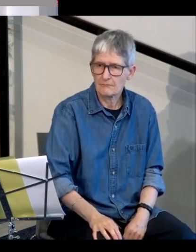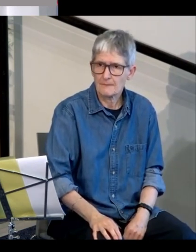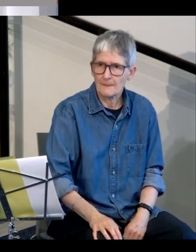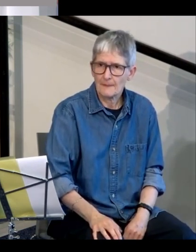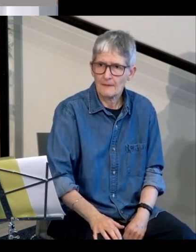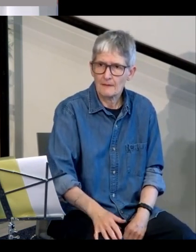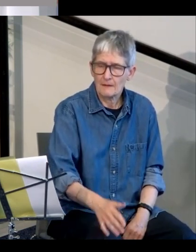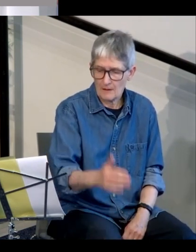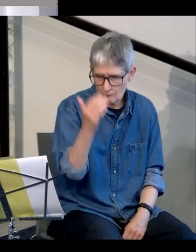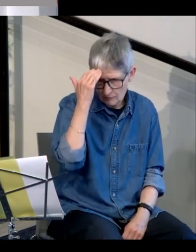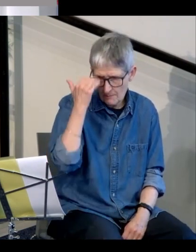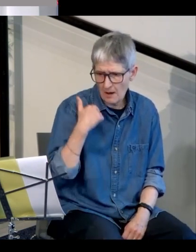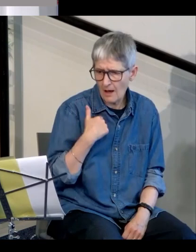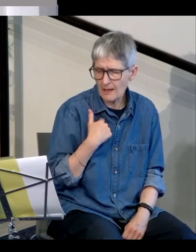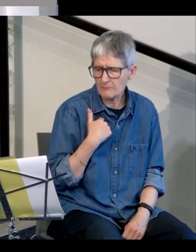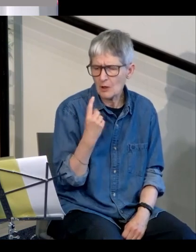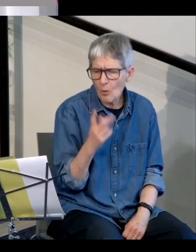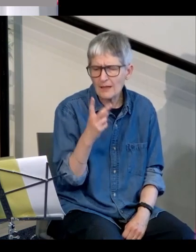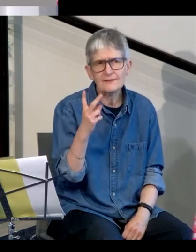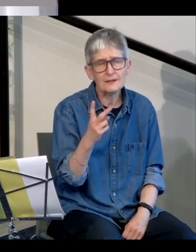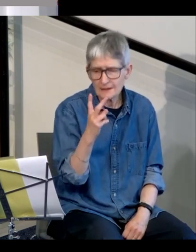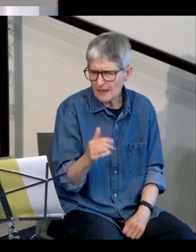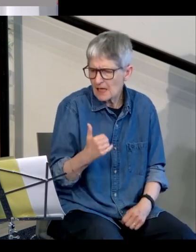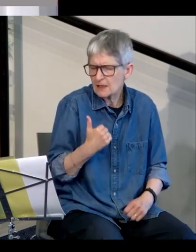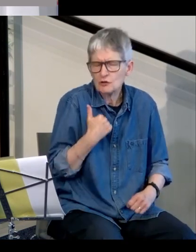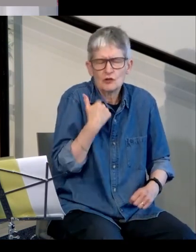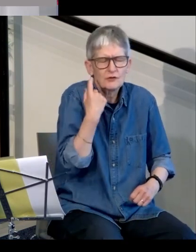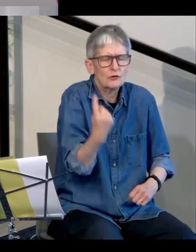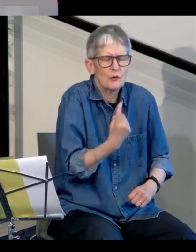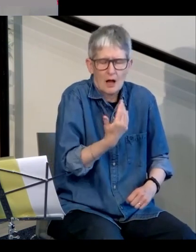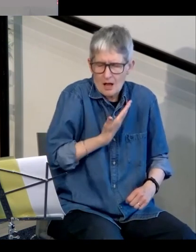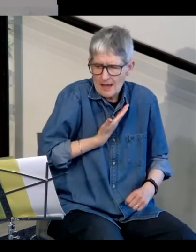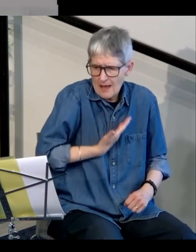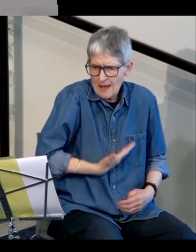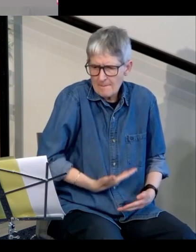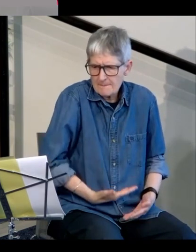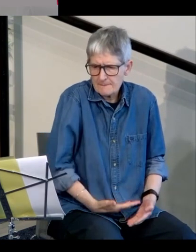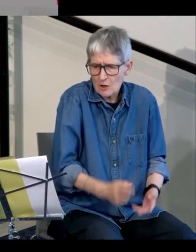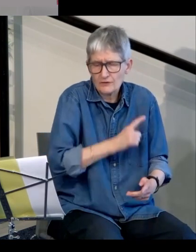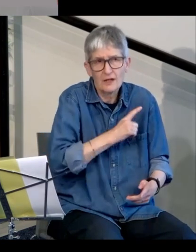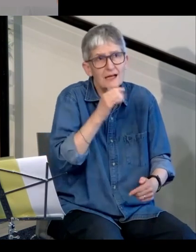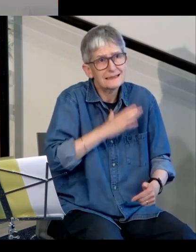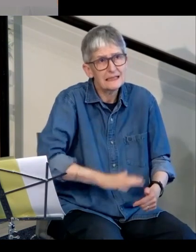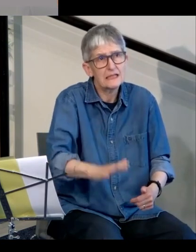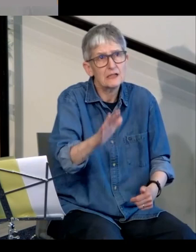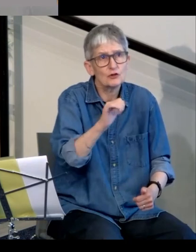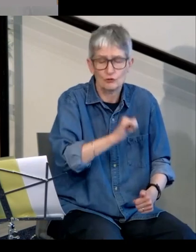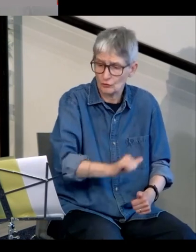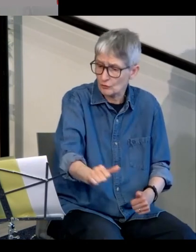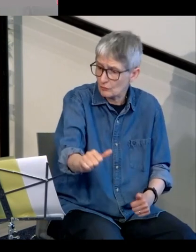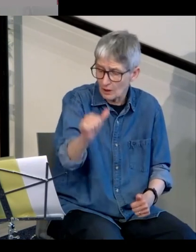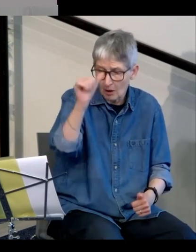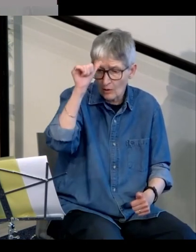Please, Lord, remind me once again just who I am, because I need